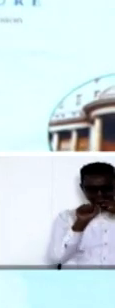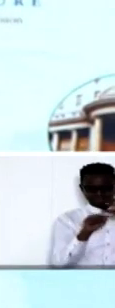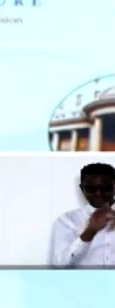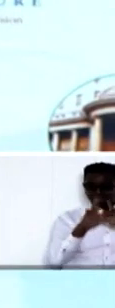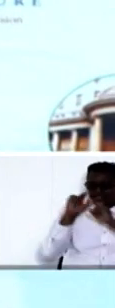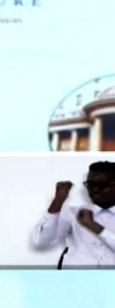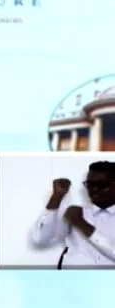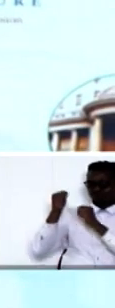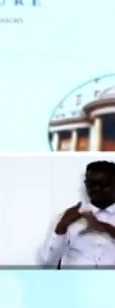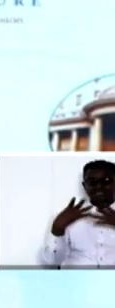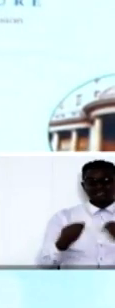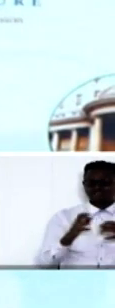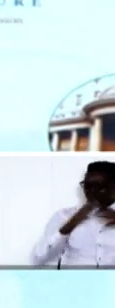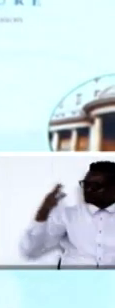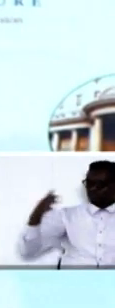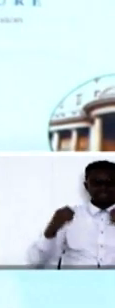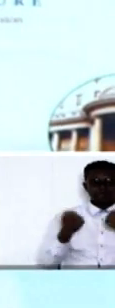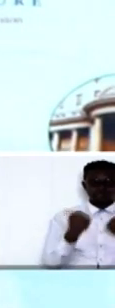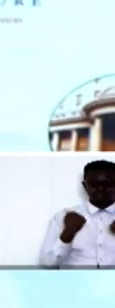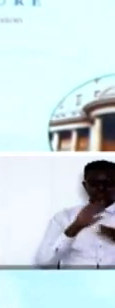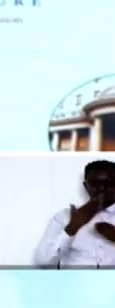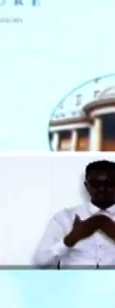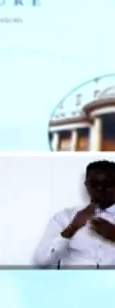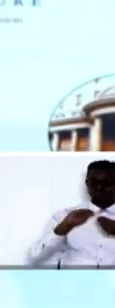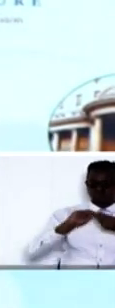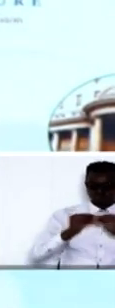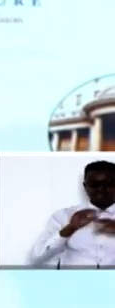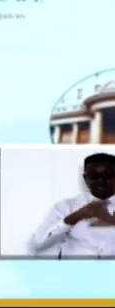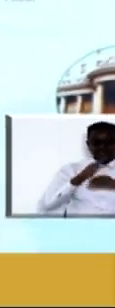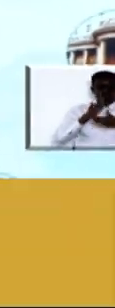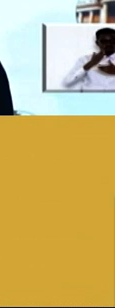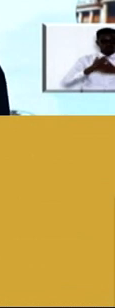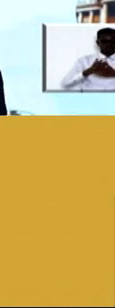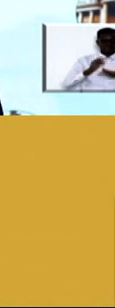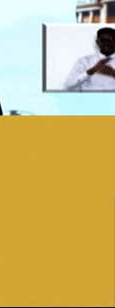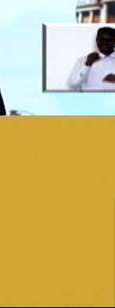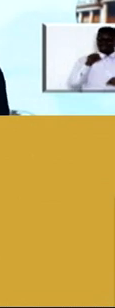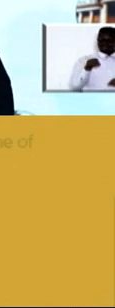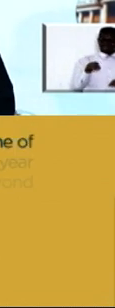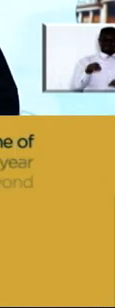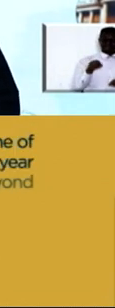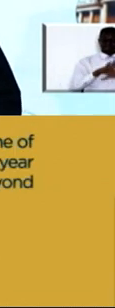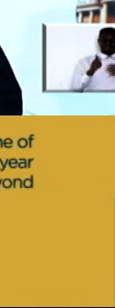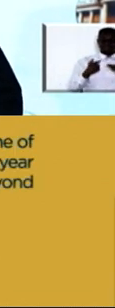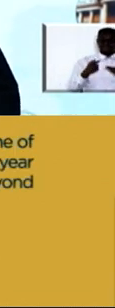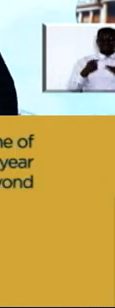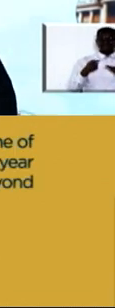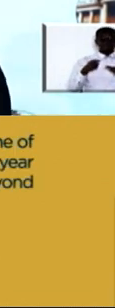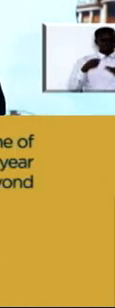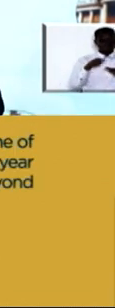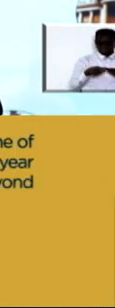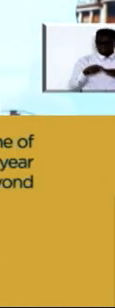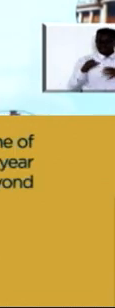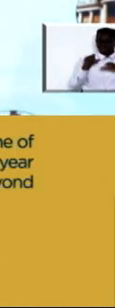industries that have greater potential to create more jobs, and these industries are located in